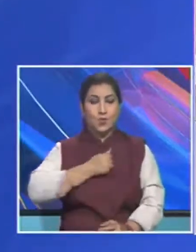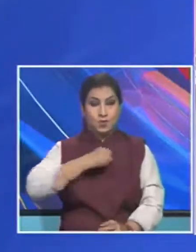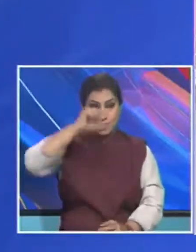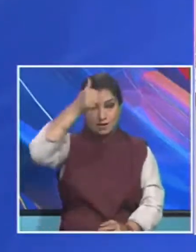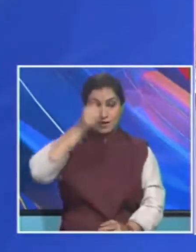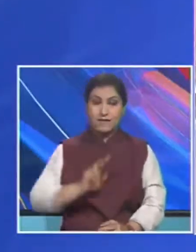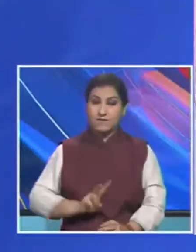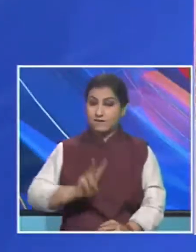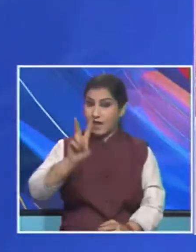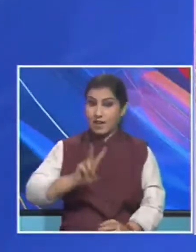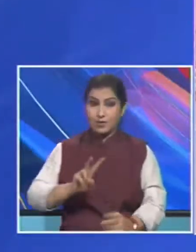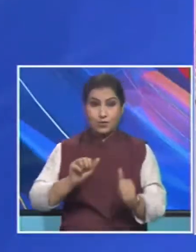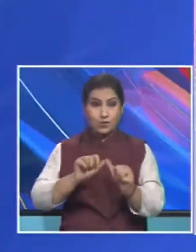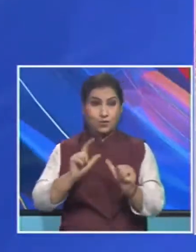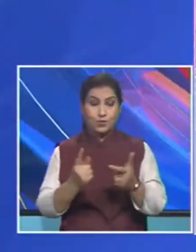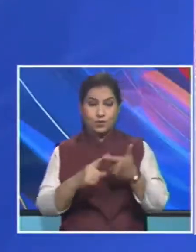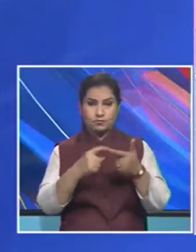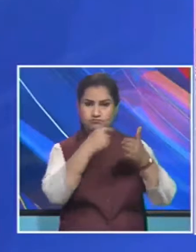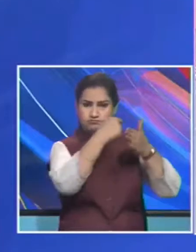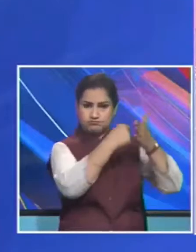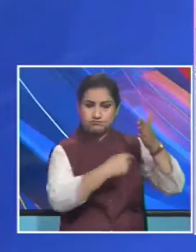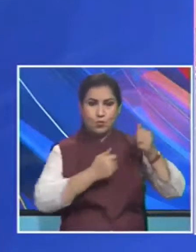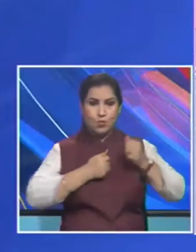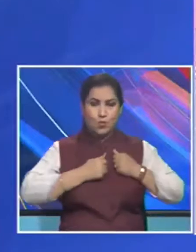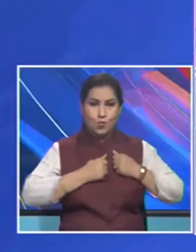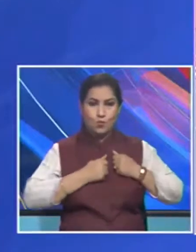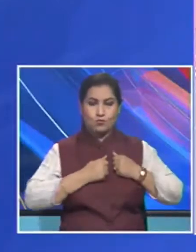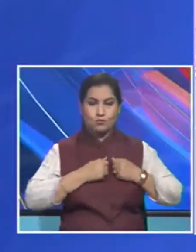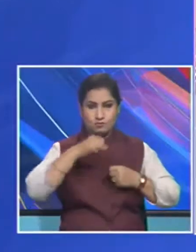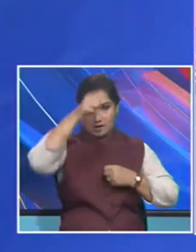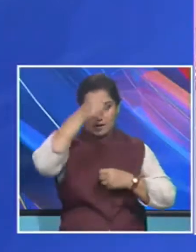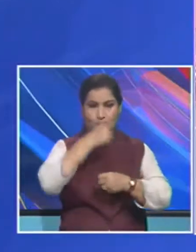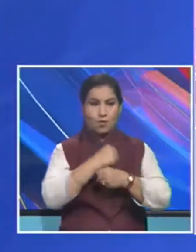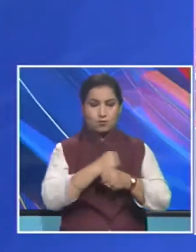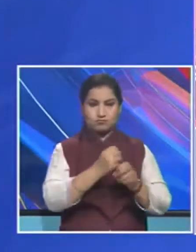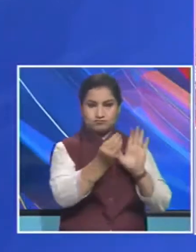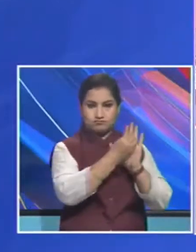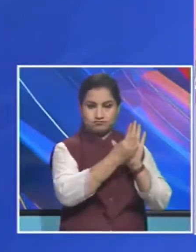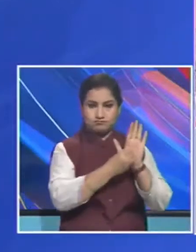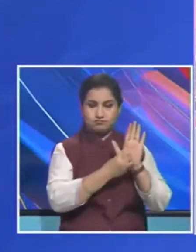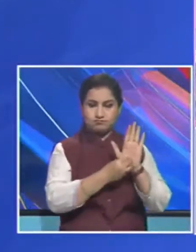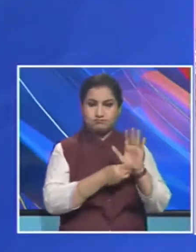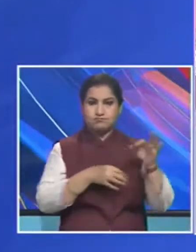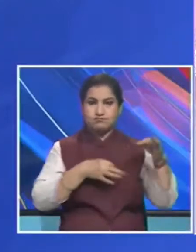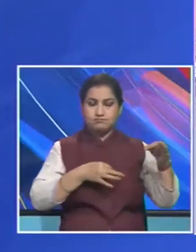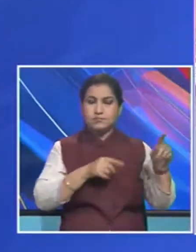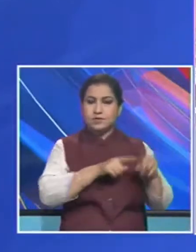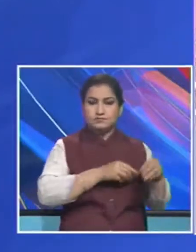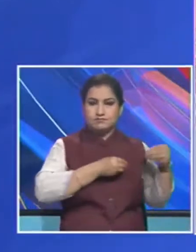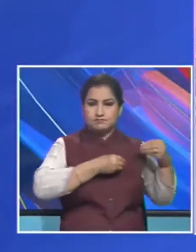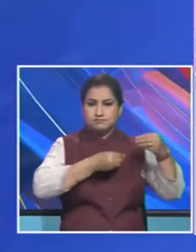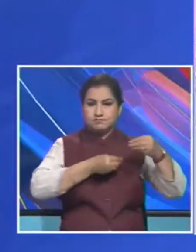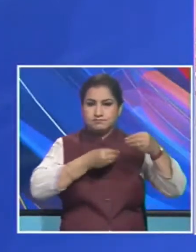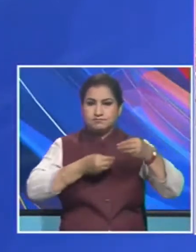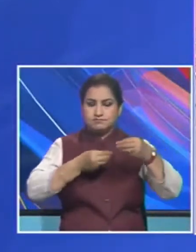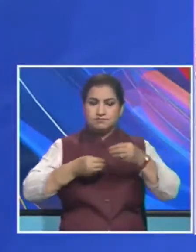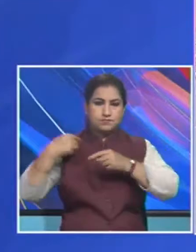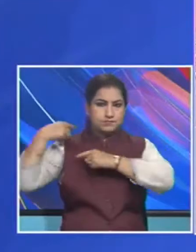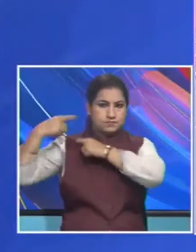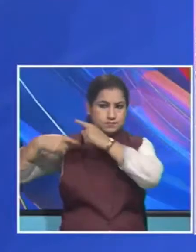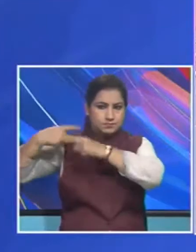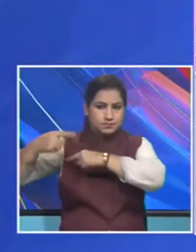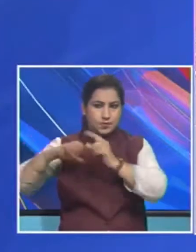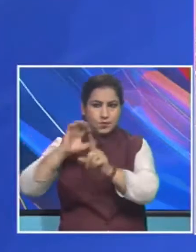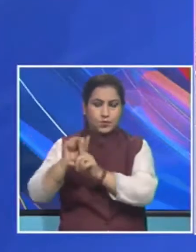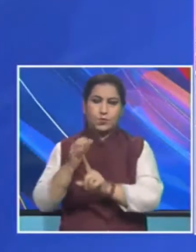democratic nation rests on, and moving these values from paper to people is the true test of democratic